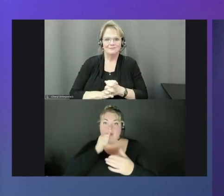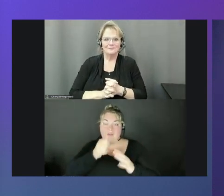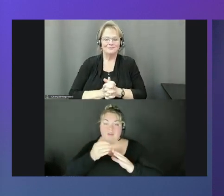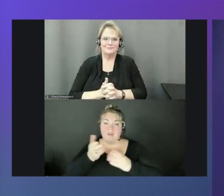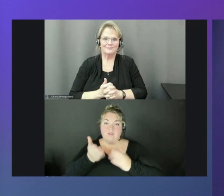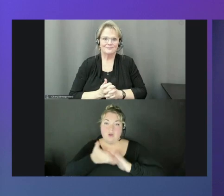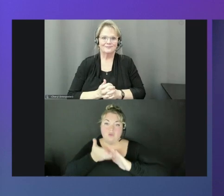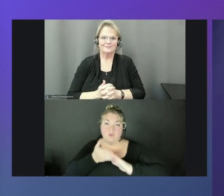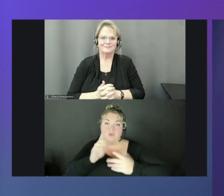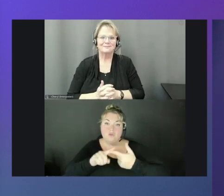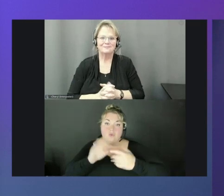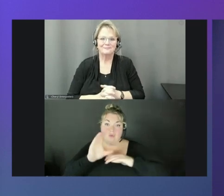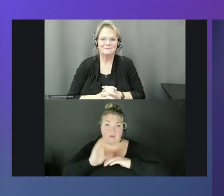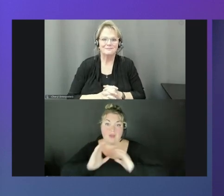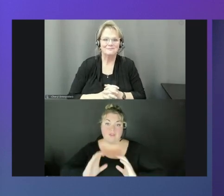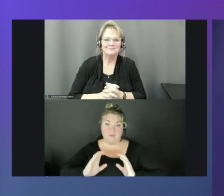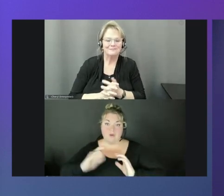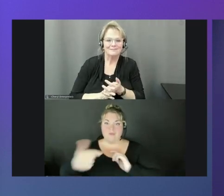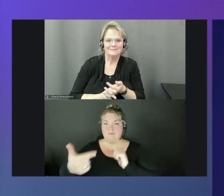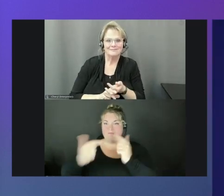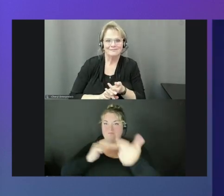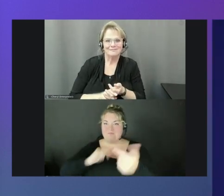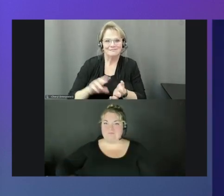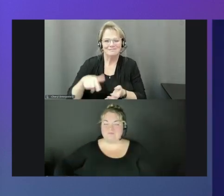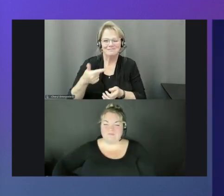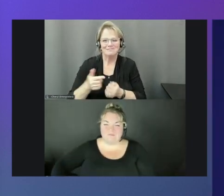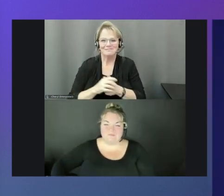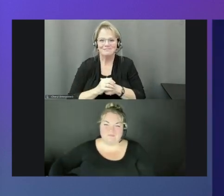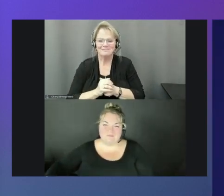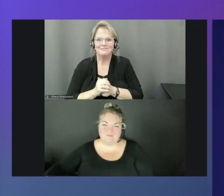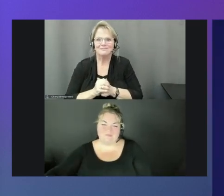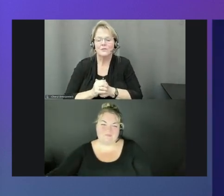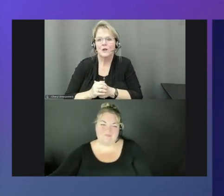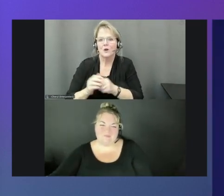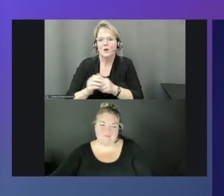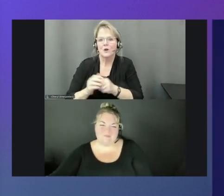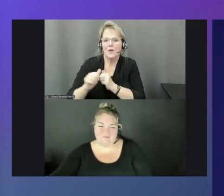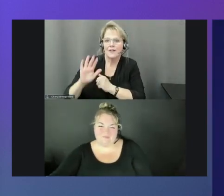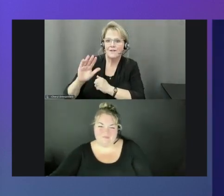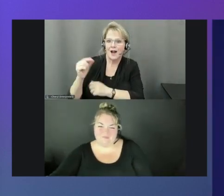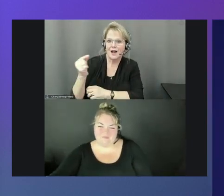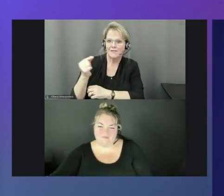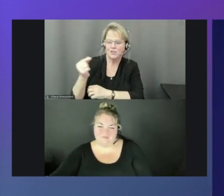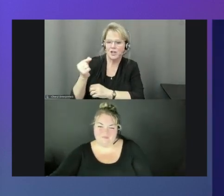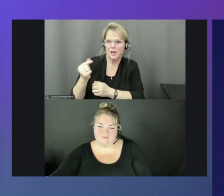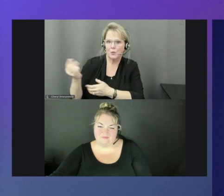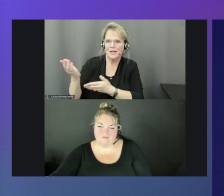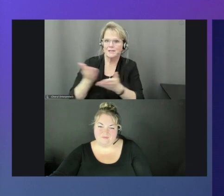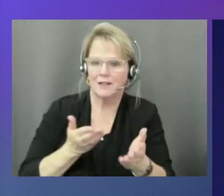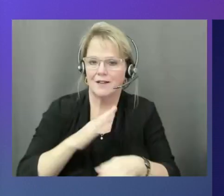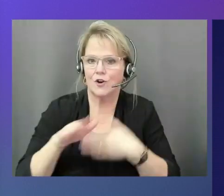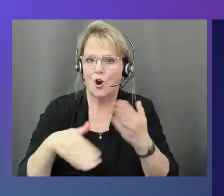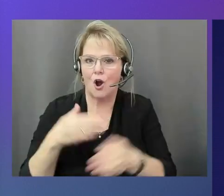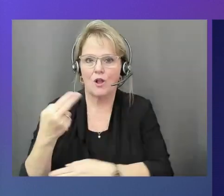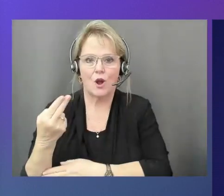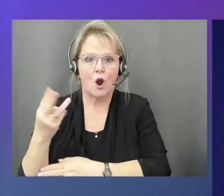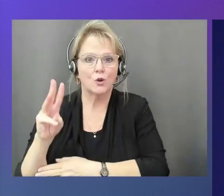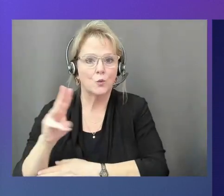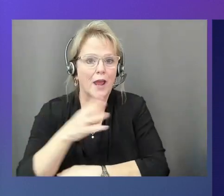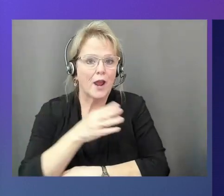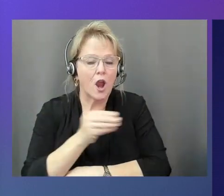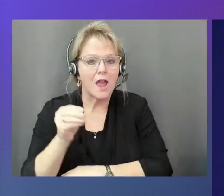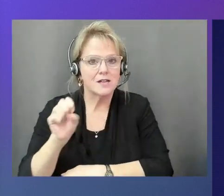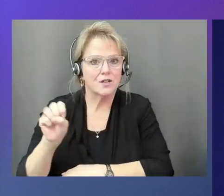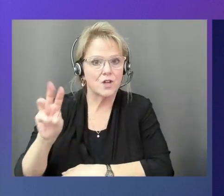customers. Specifically with AWS Private 5G, we deliver all the required hardware and software. To your point about it's not just